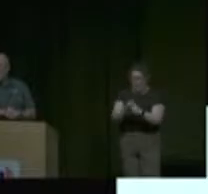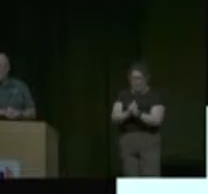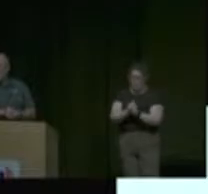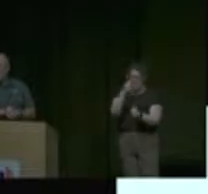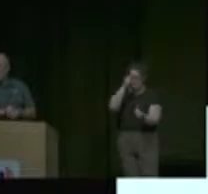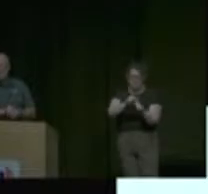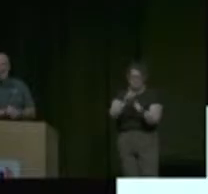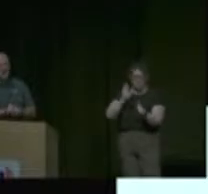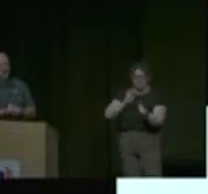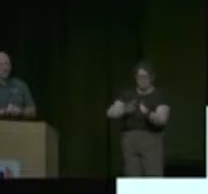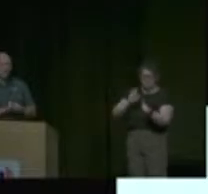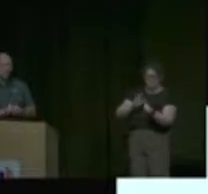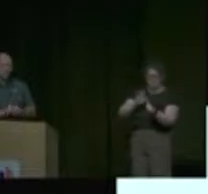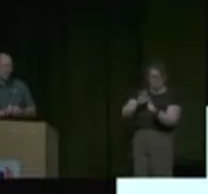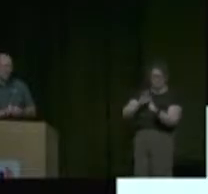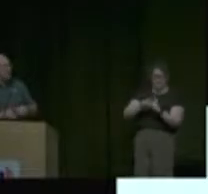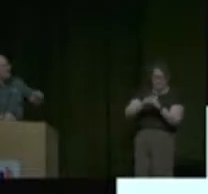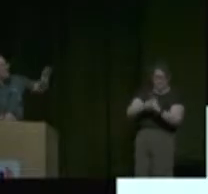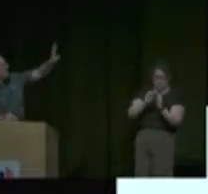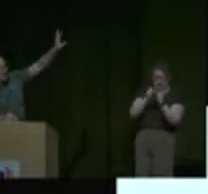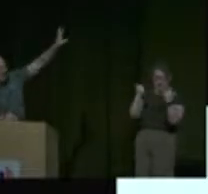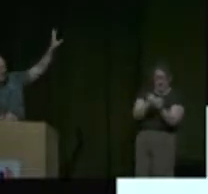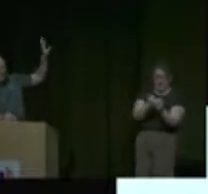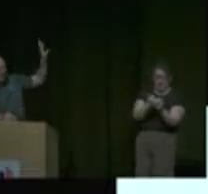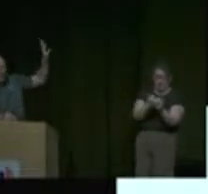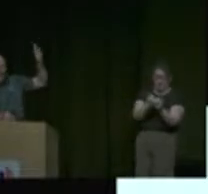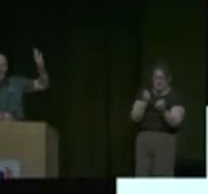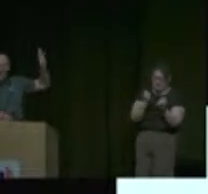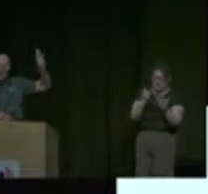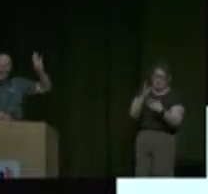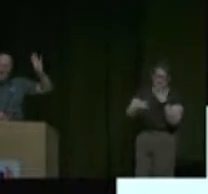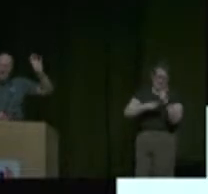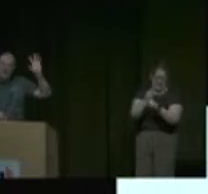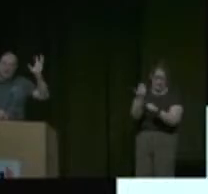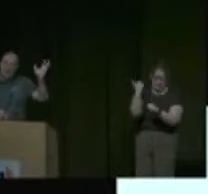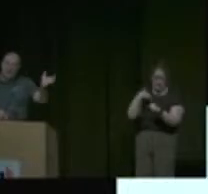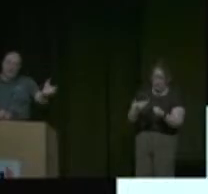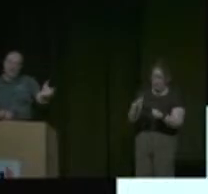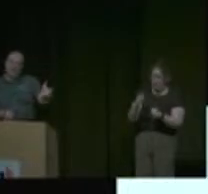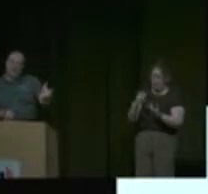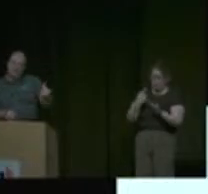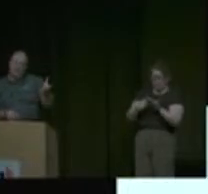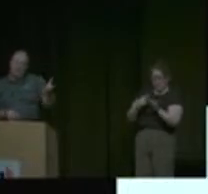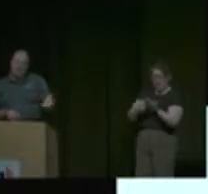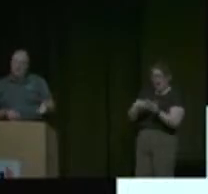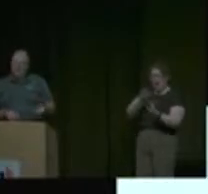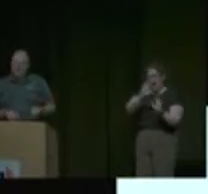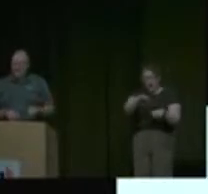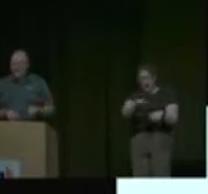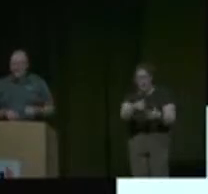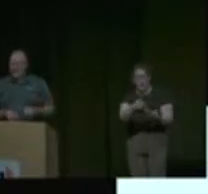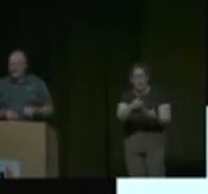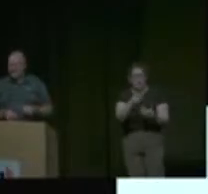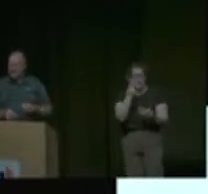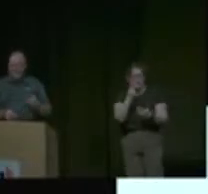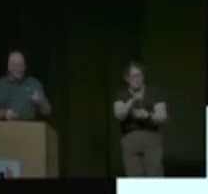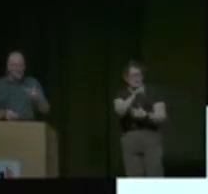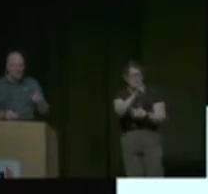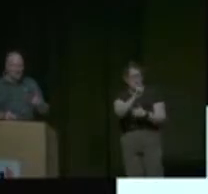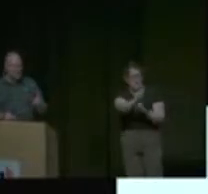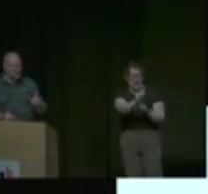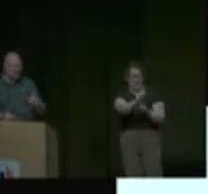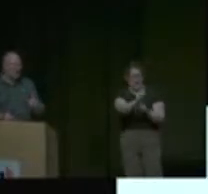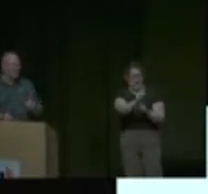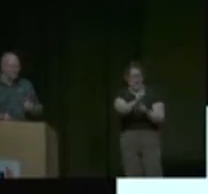at the agency many years ago, when we would talk about, hey, let's look at these dams, there were